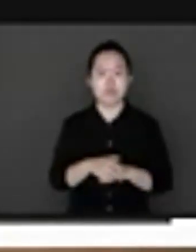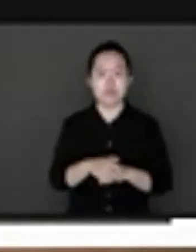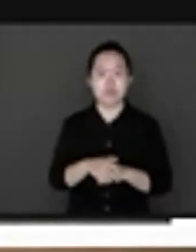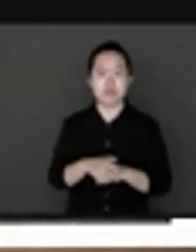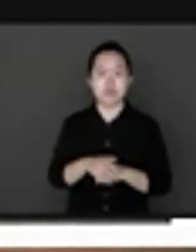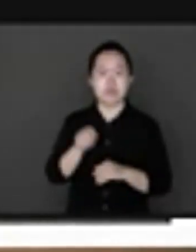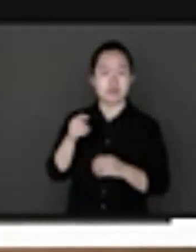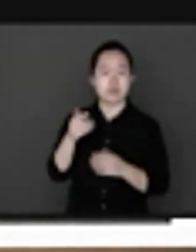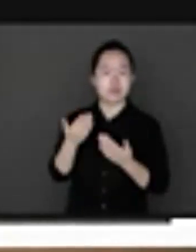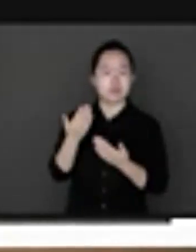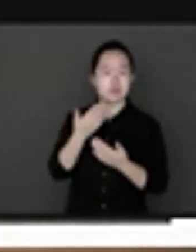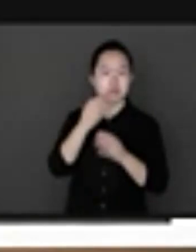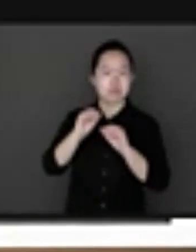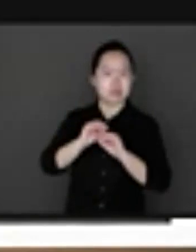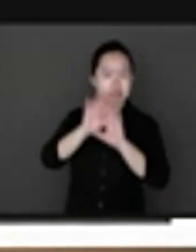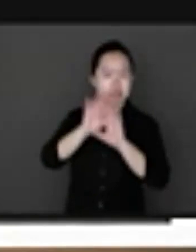could the settings be too